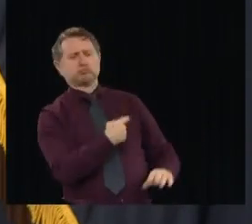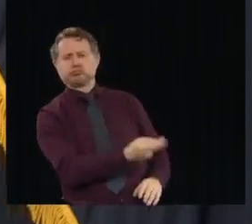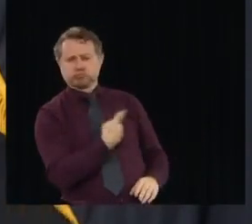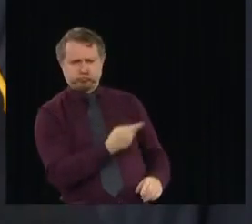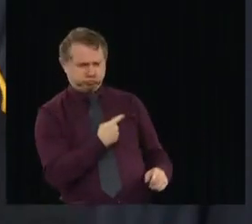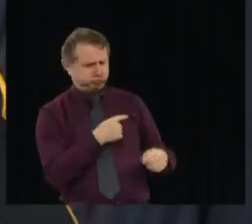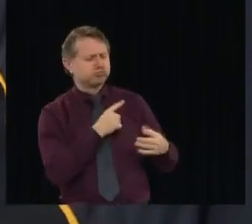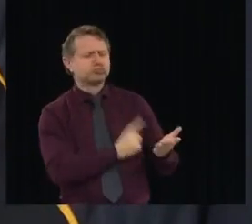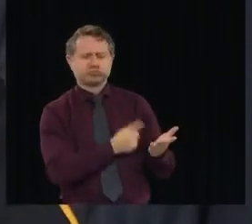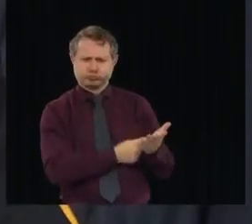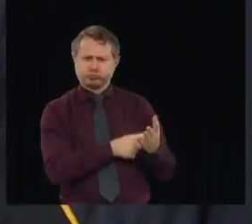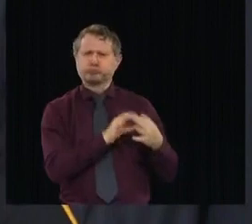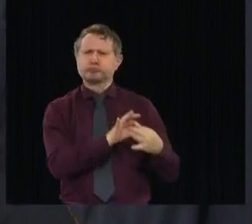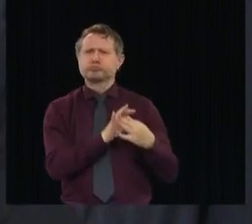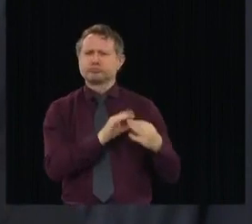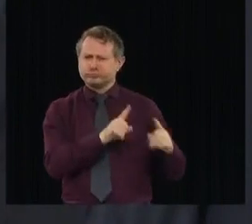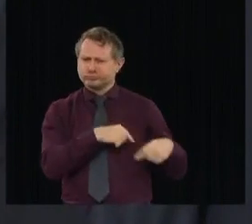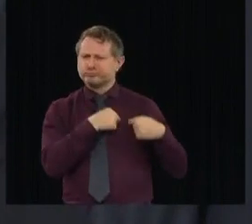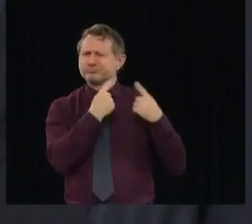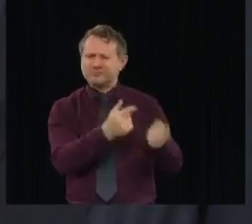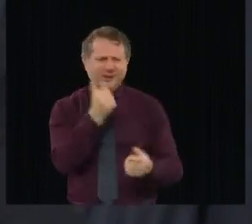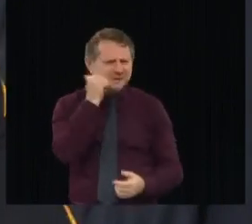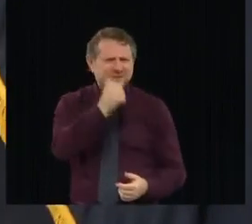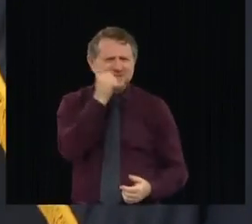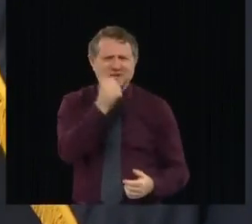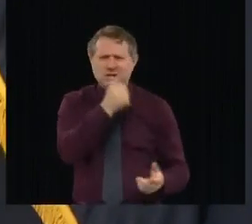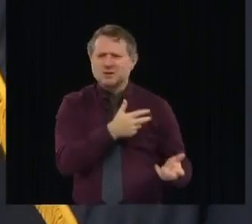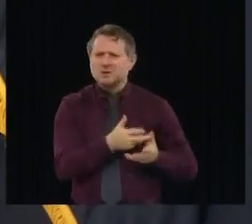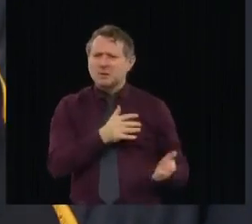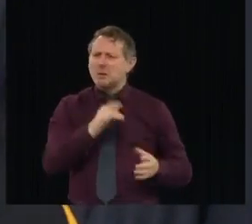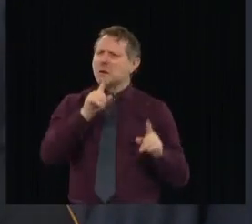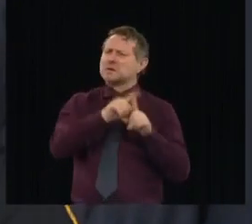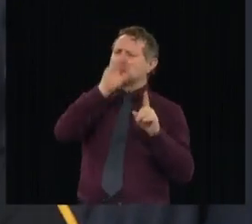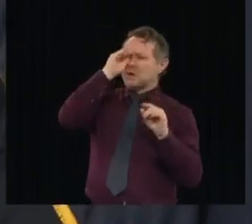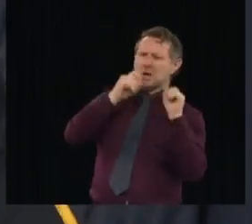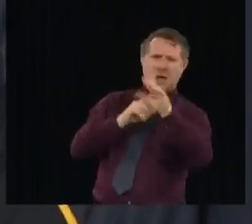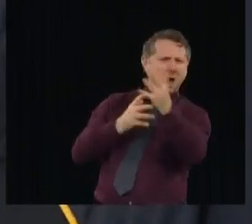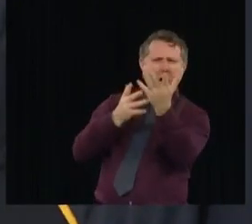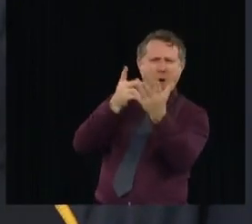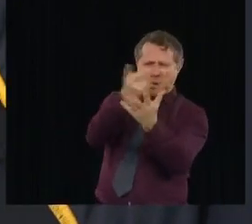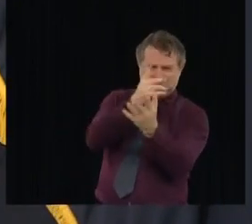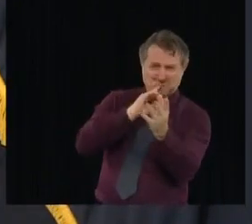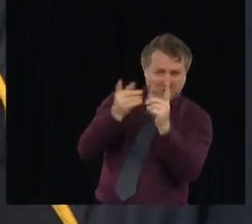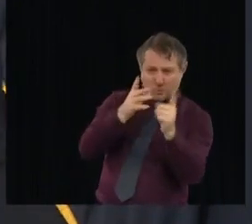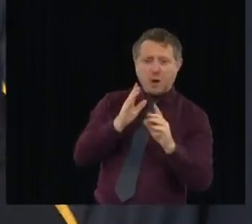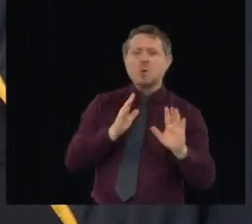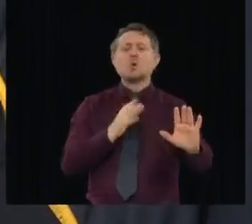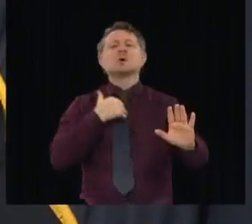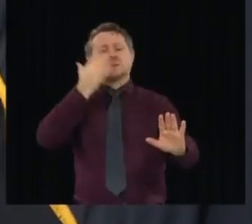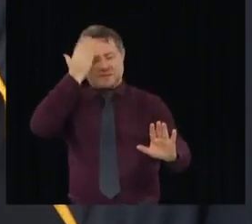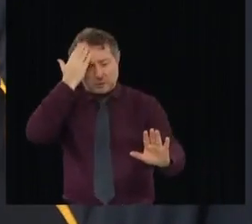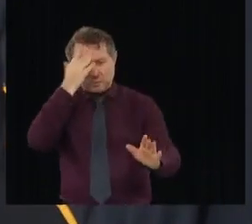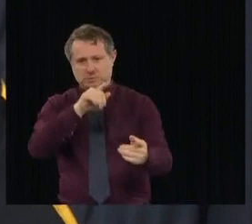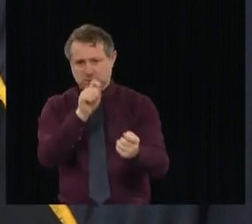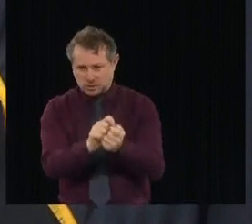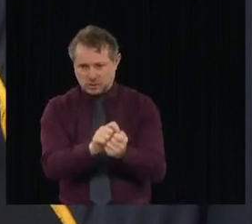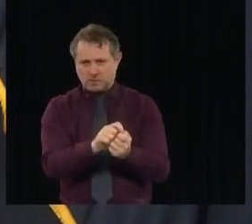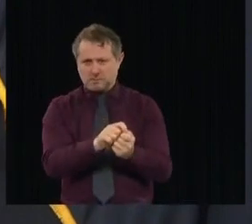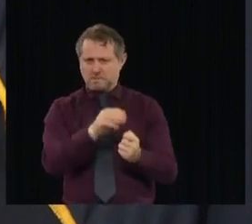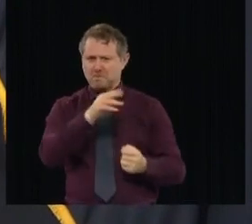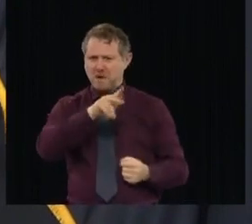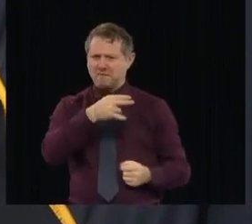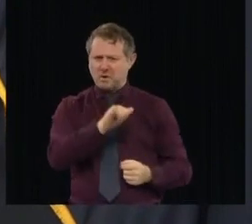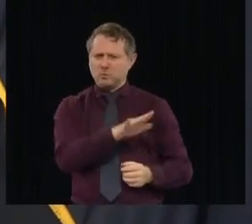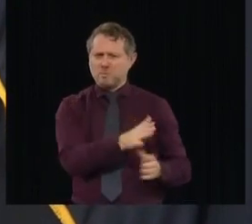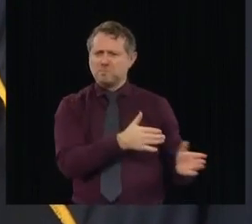on a daily basis. But he announced ahead of you. Yeah, but we knew exactly what he was going to do. And we had been talking about it. No, he didn't